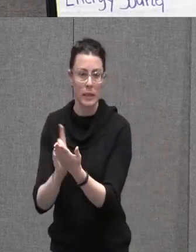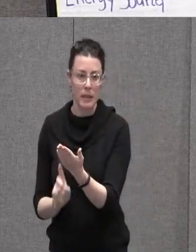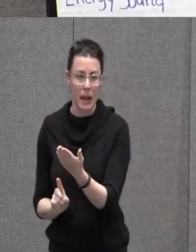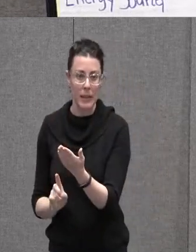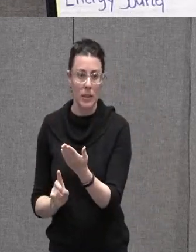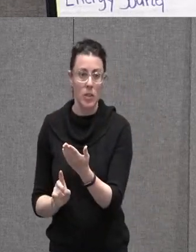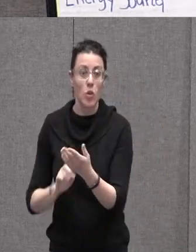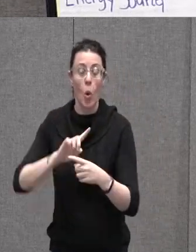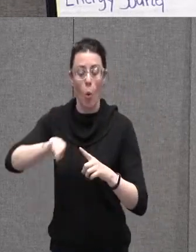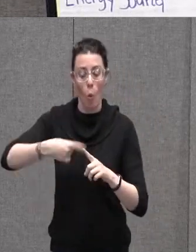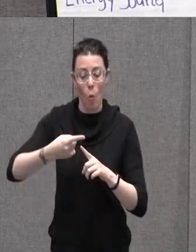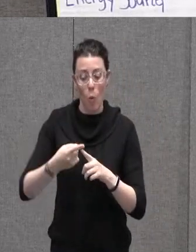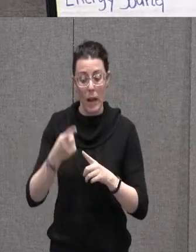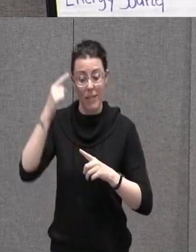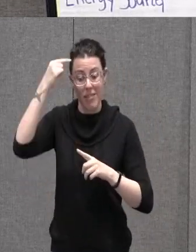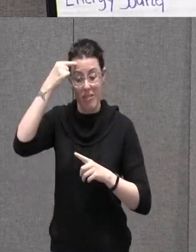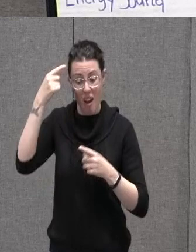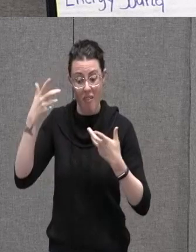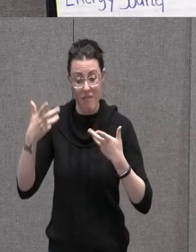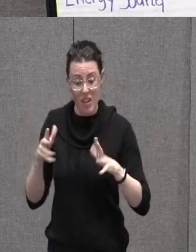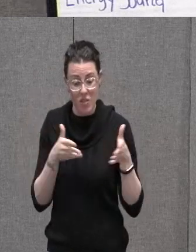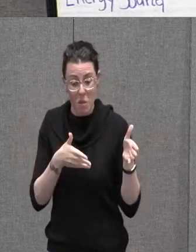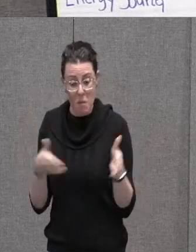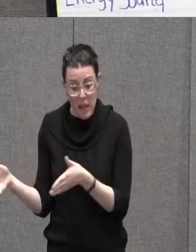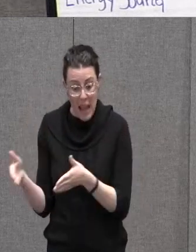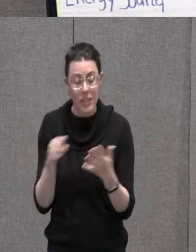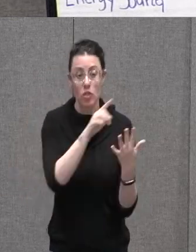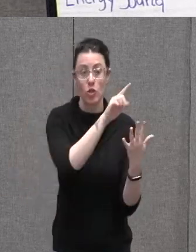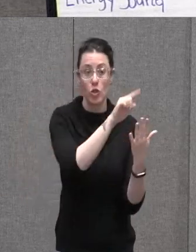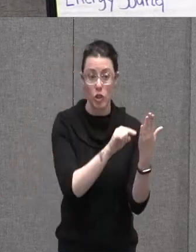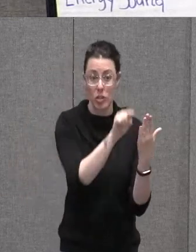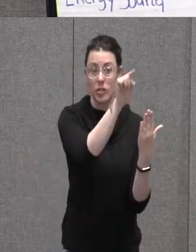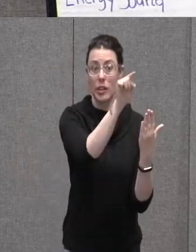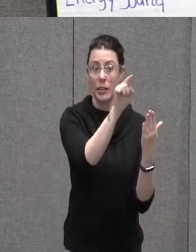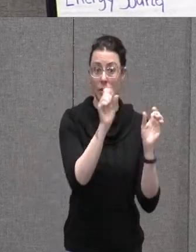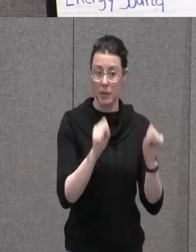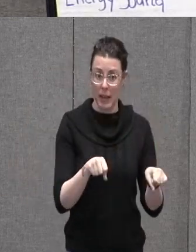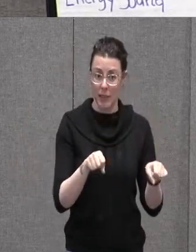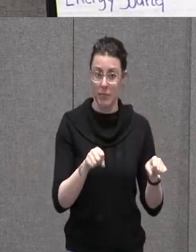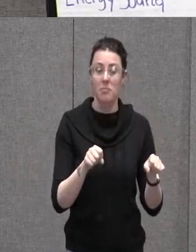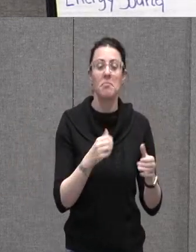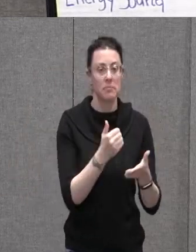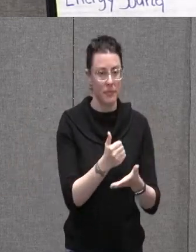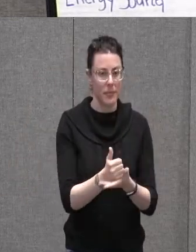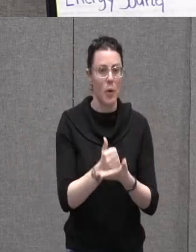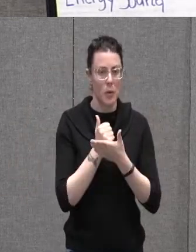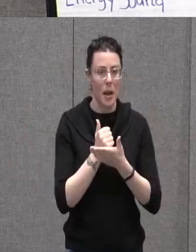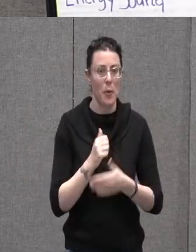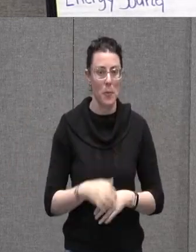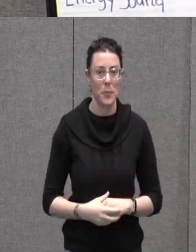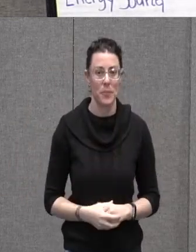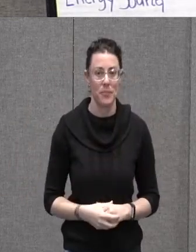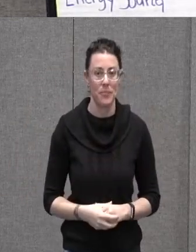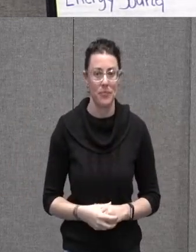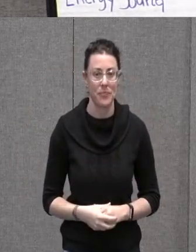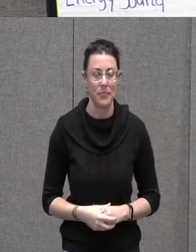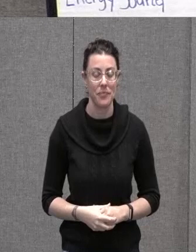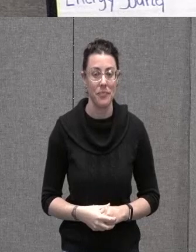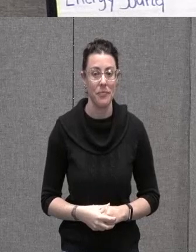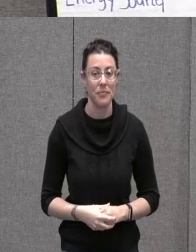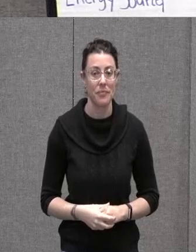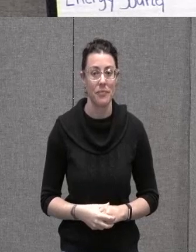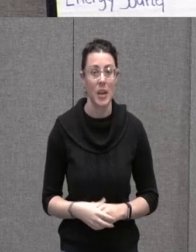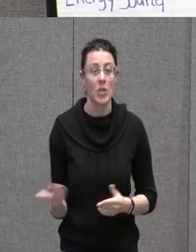that each one is being used when we're talking about our design. Yes. Okay, so let's, if we go back to our